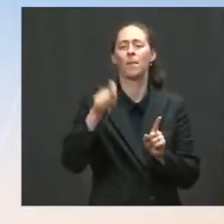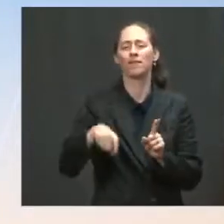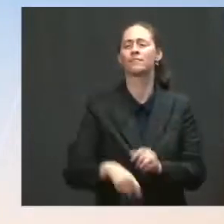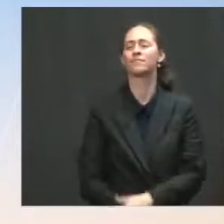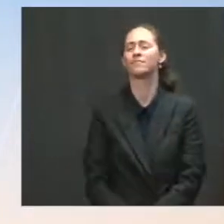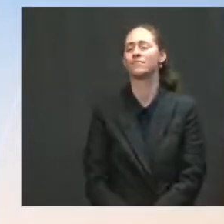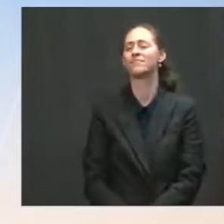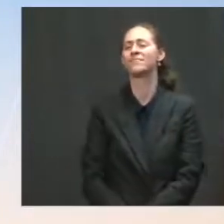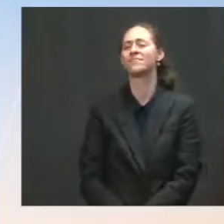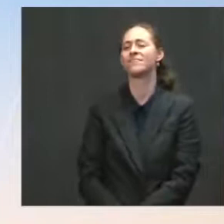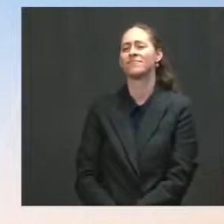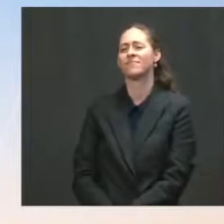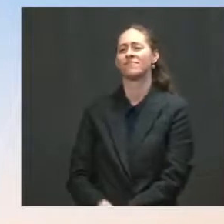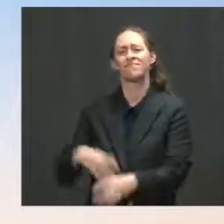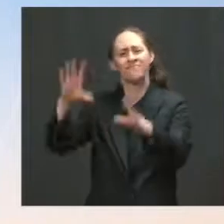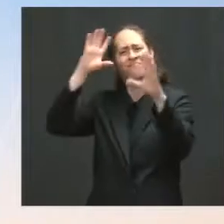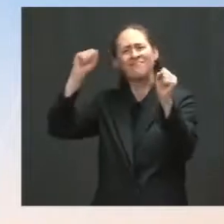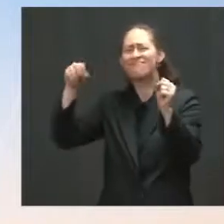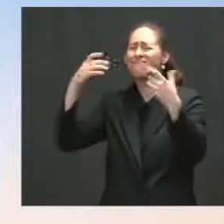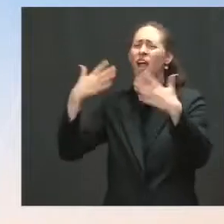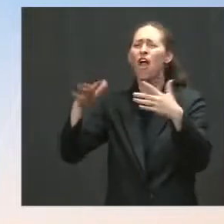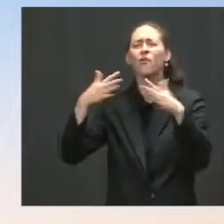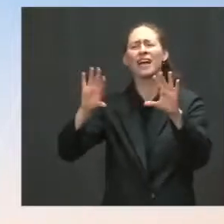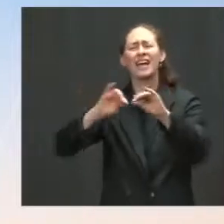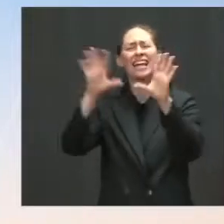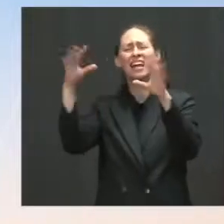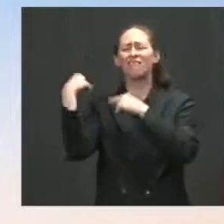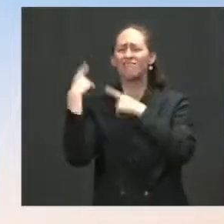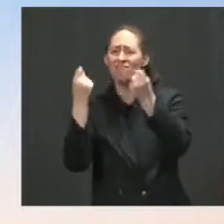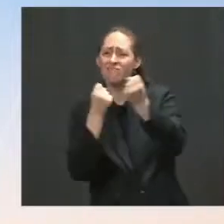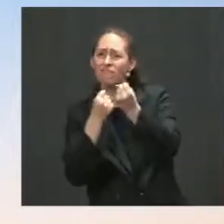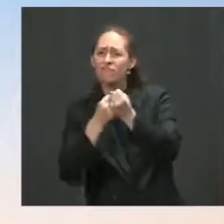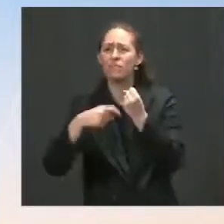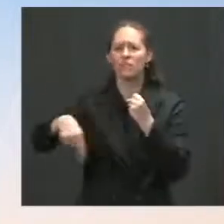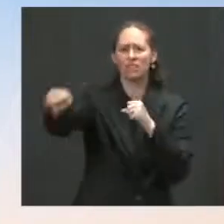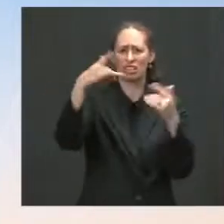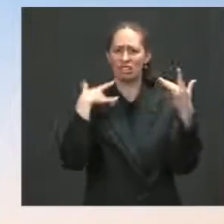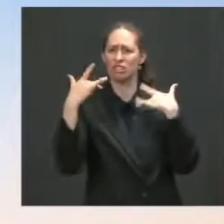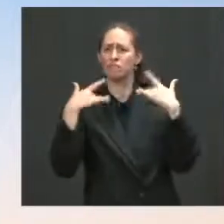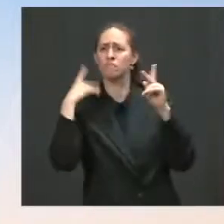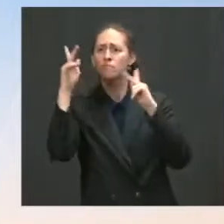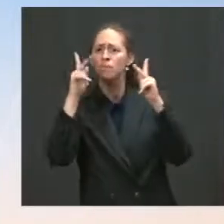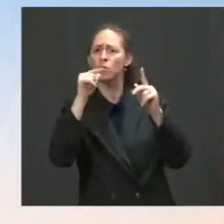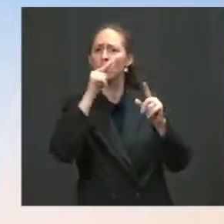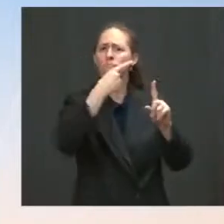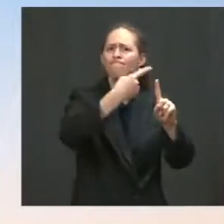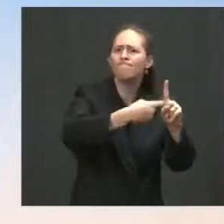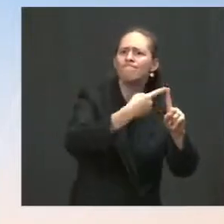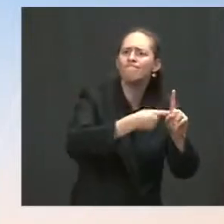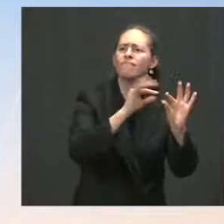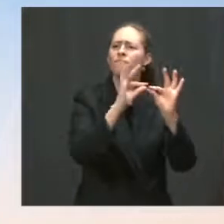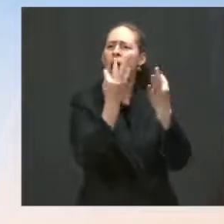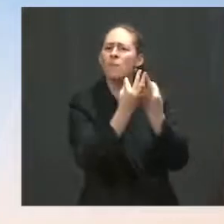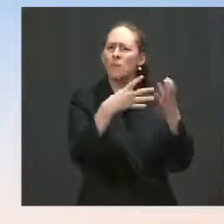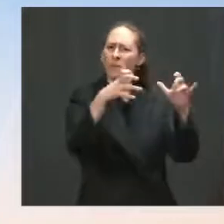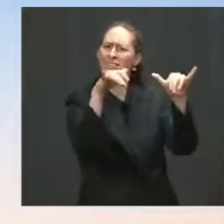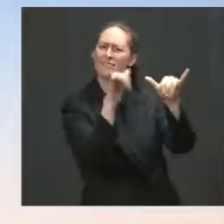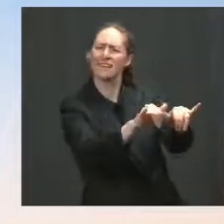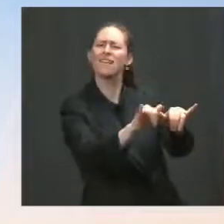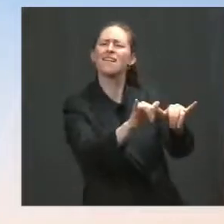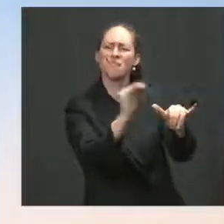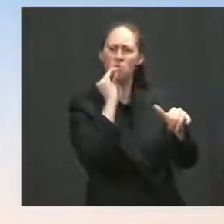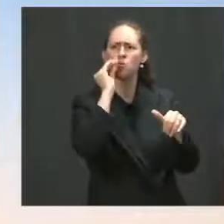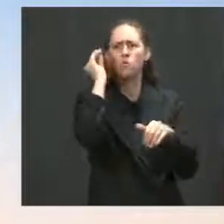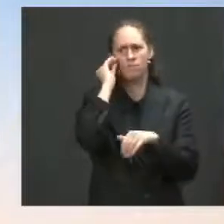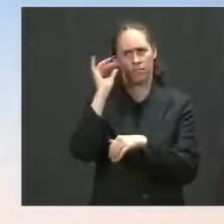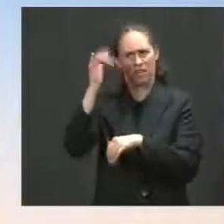He shares their commitment. He wants renters to be able to stay in their home, and that's why we took this step over the last few days. And on one other topic, if you